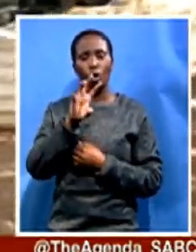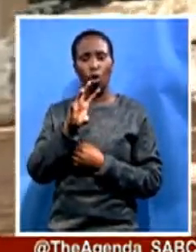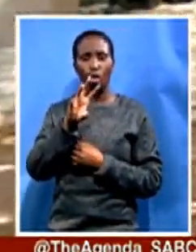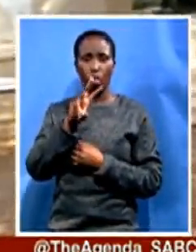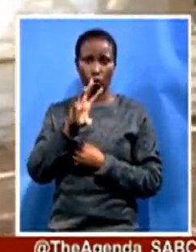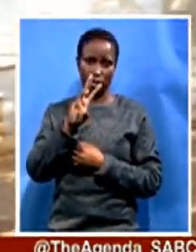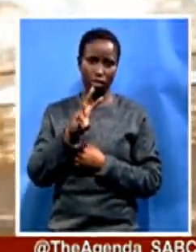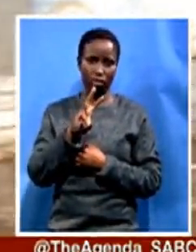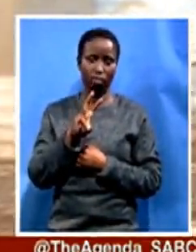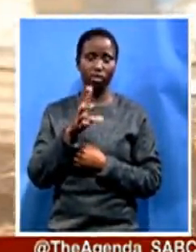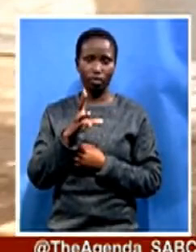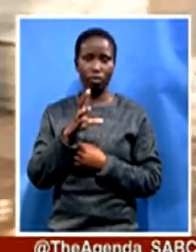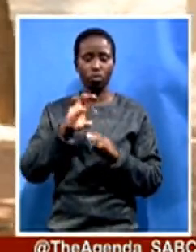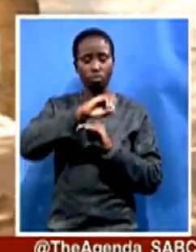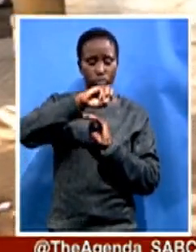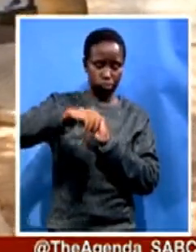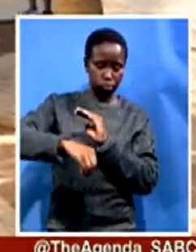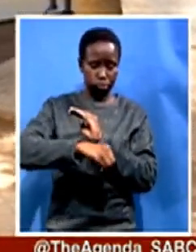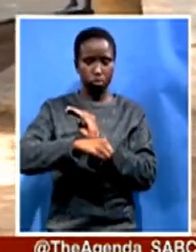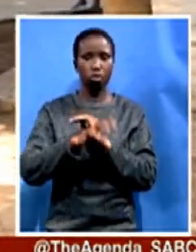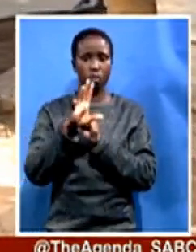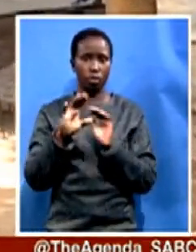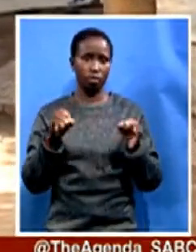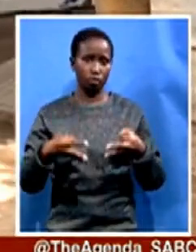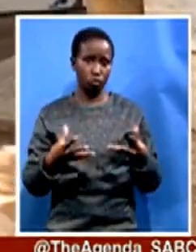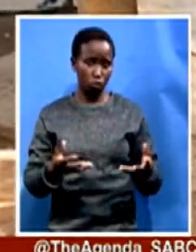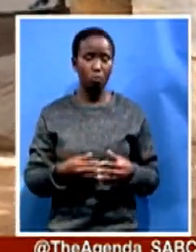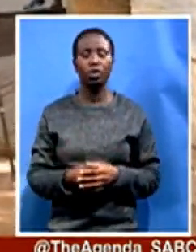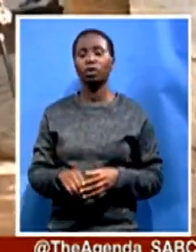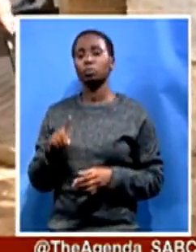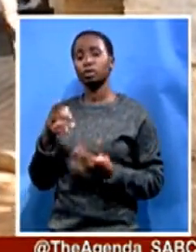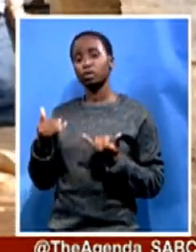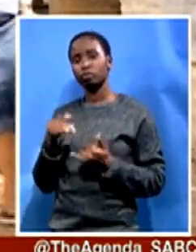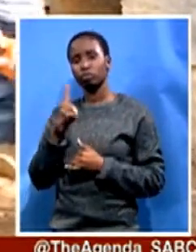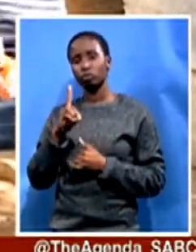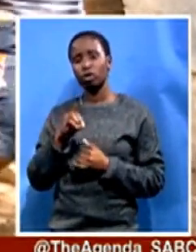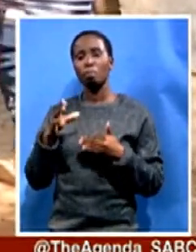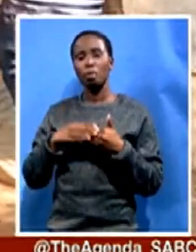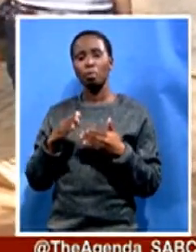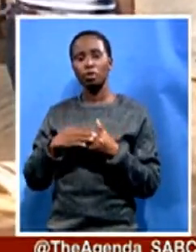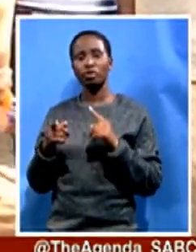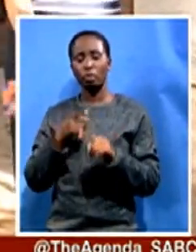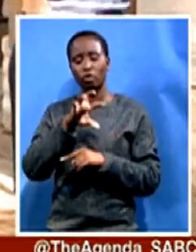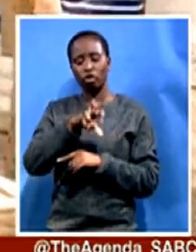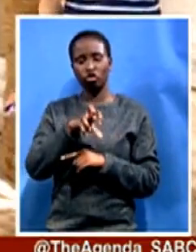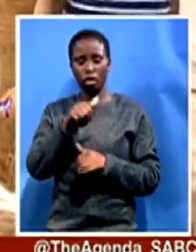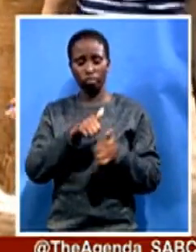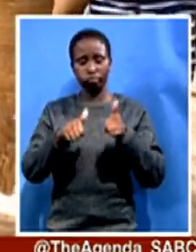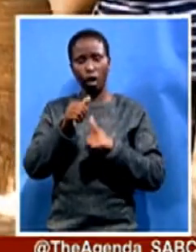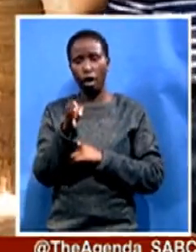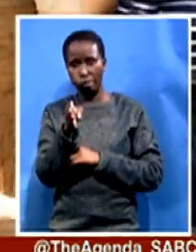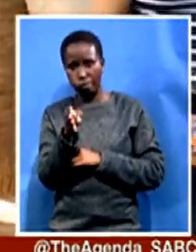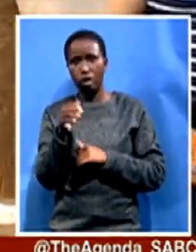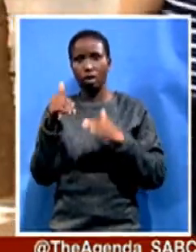here, Desiree, is that members of the provincial executive are inside the palace as we speak, led by Prince